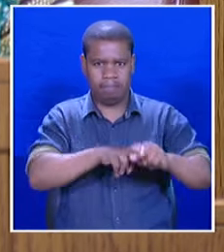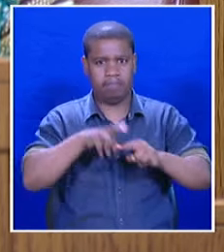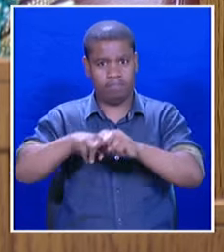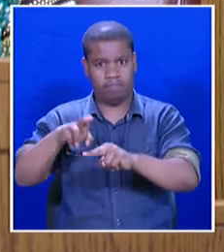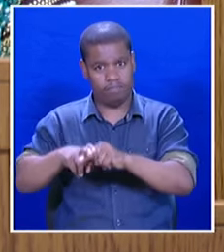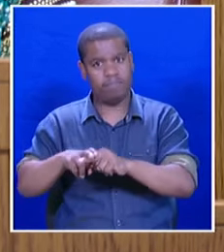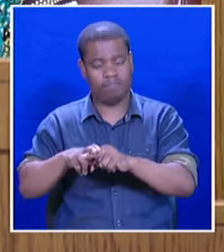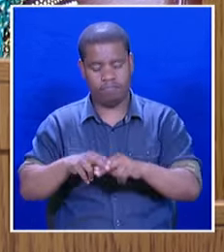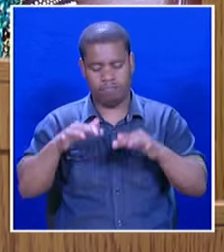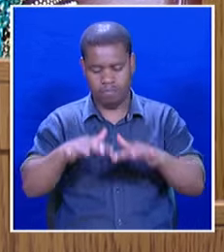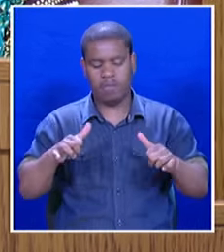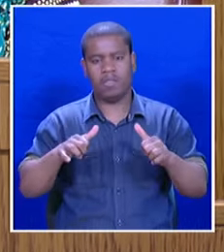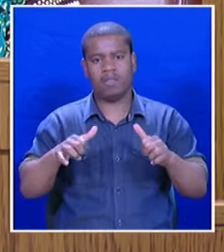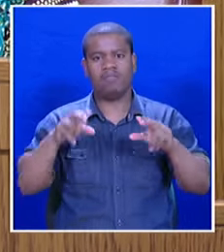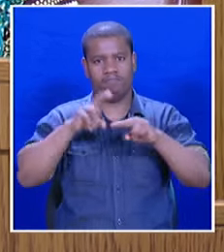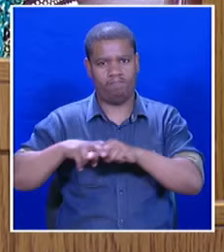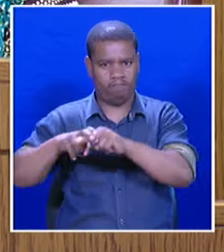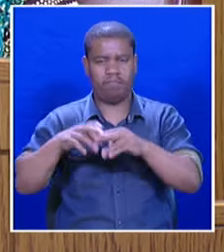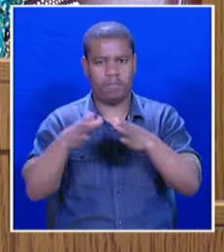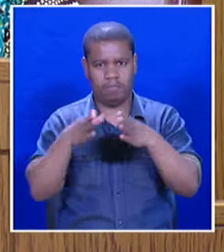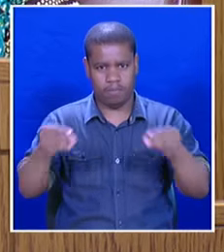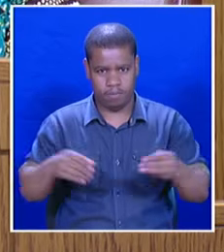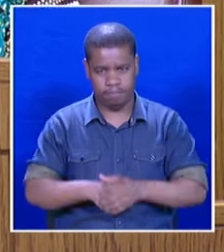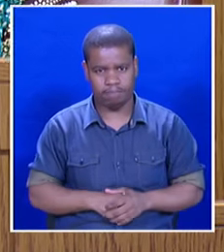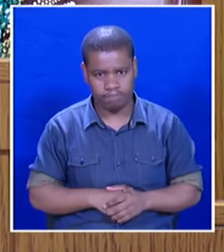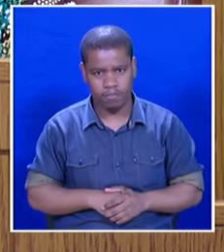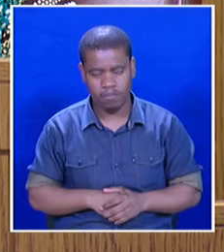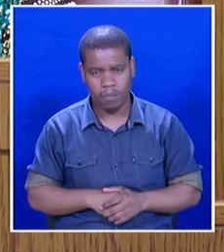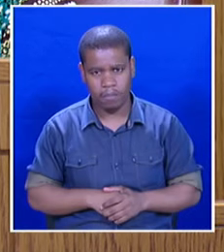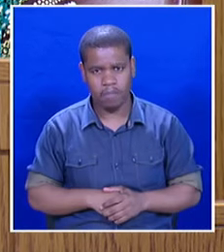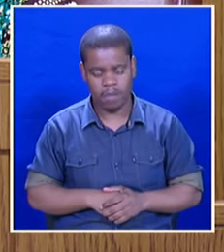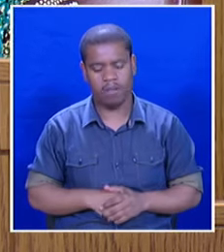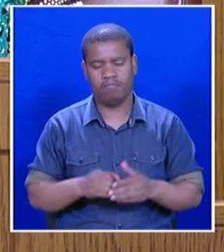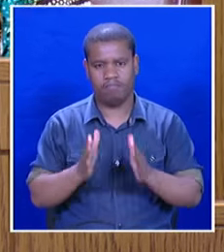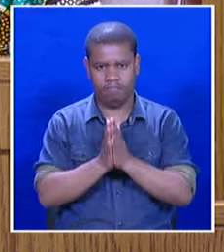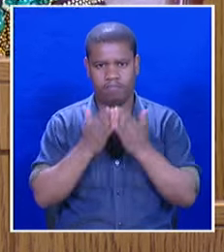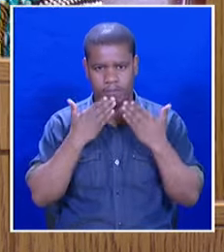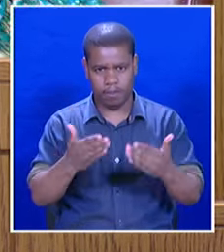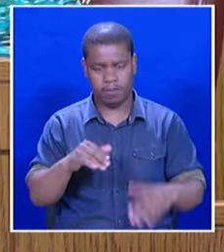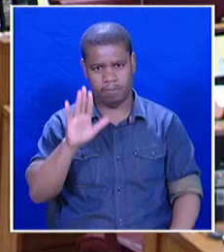of the day and this House's agenda. Thank you very much.